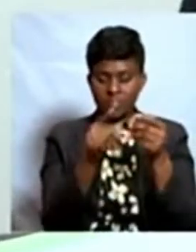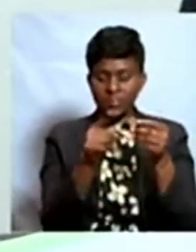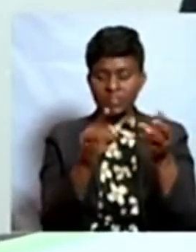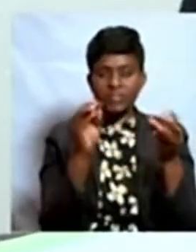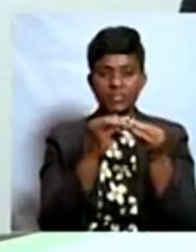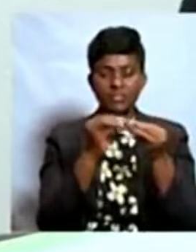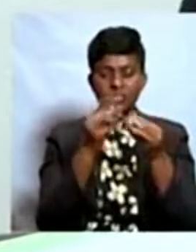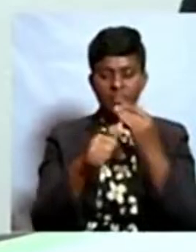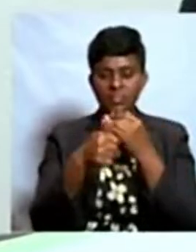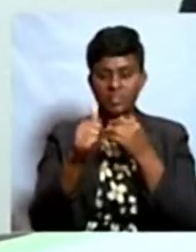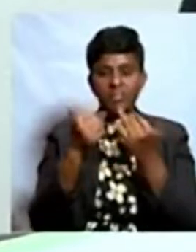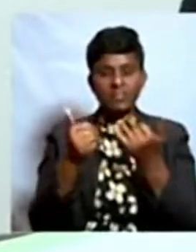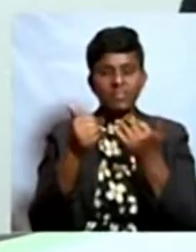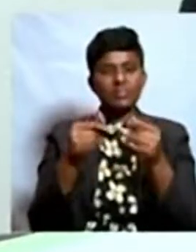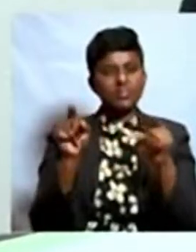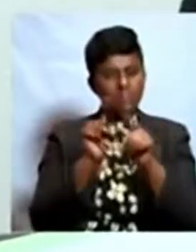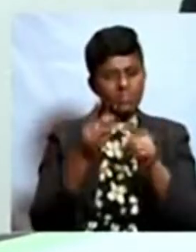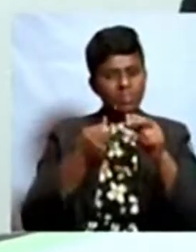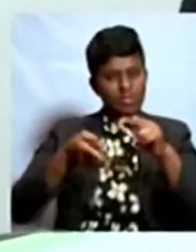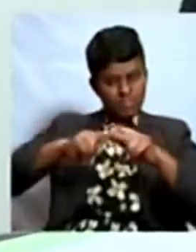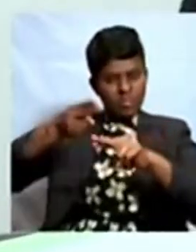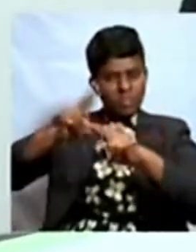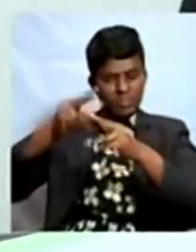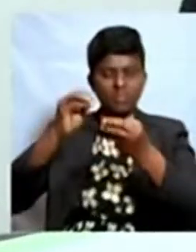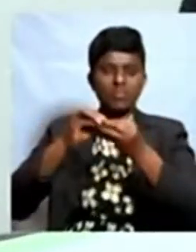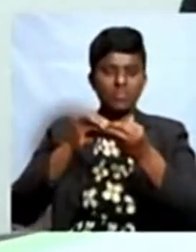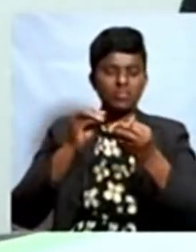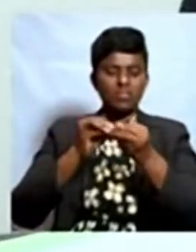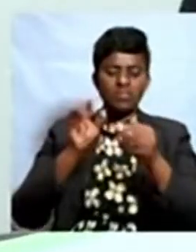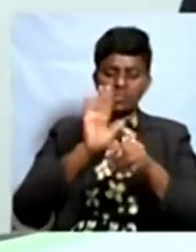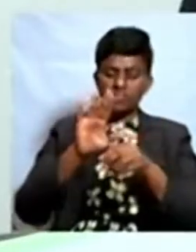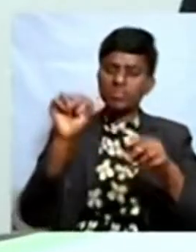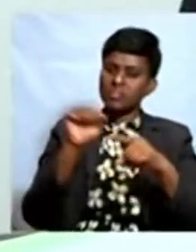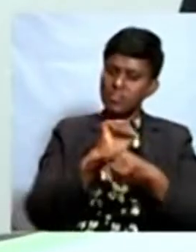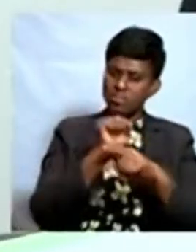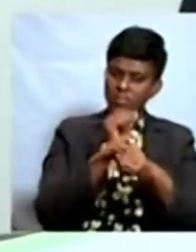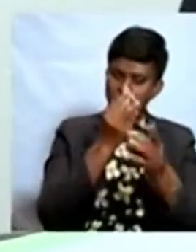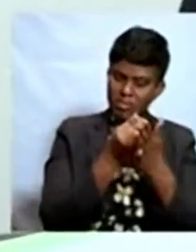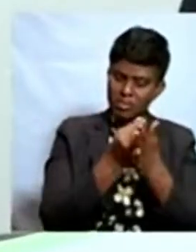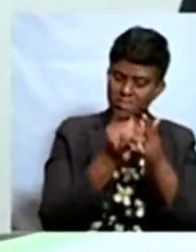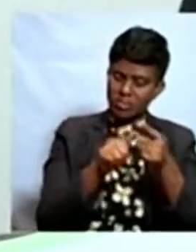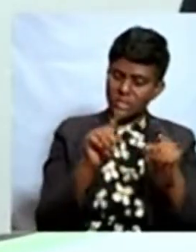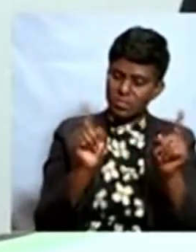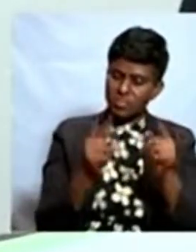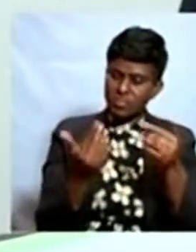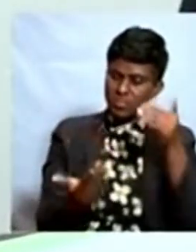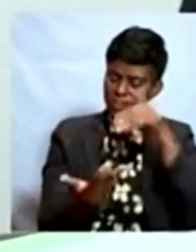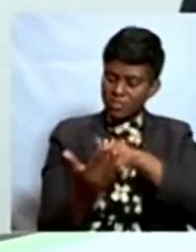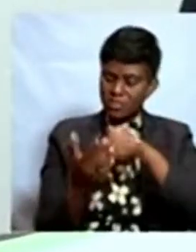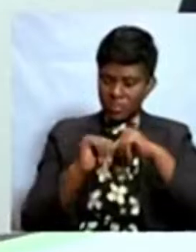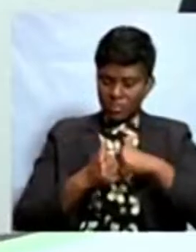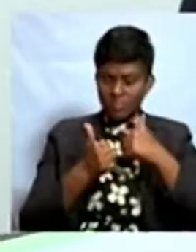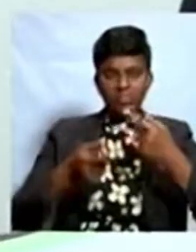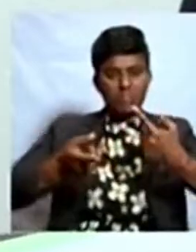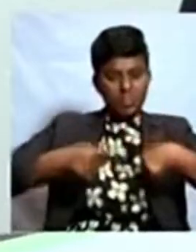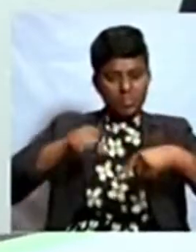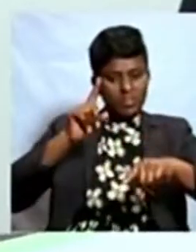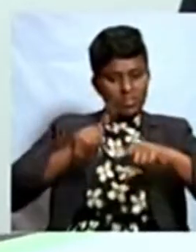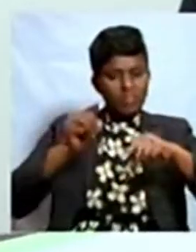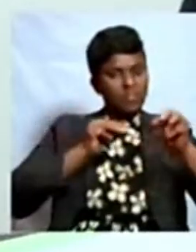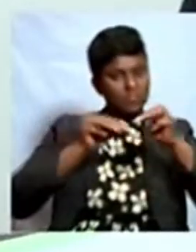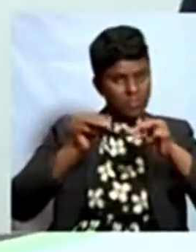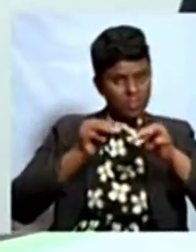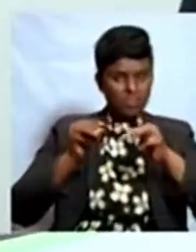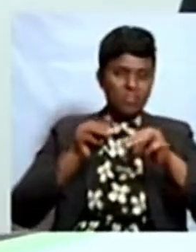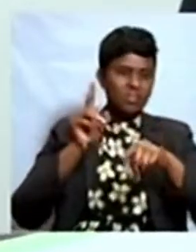check where they go ahead and increase their training fees to a point where, again, our locals cannot afford to go